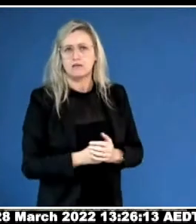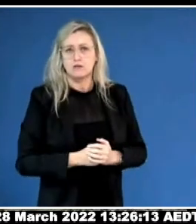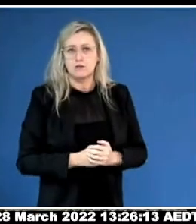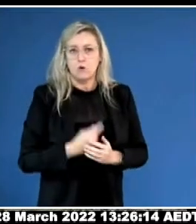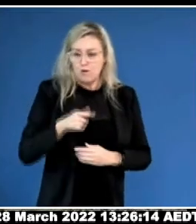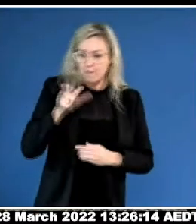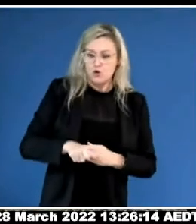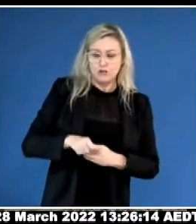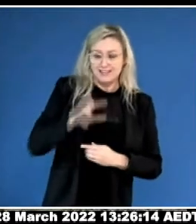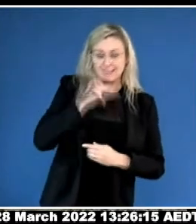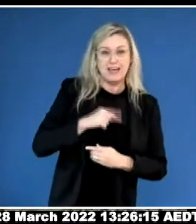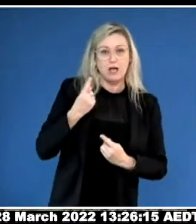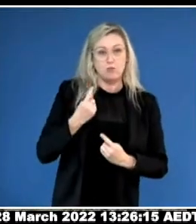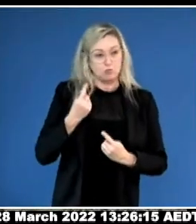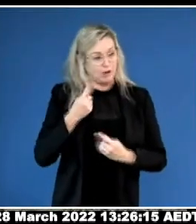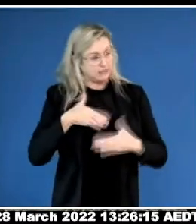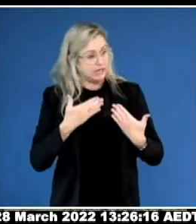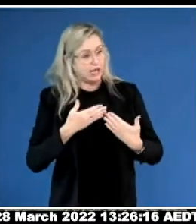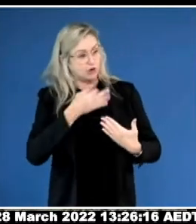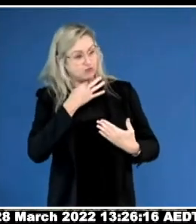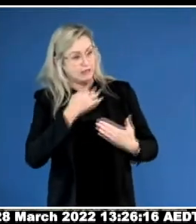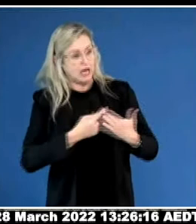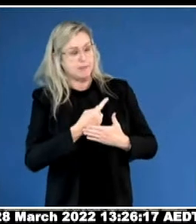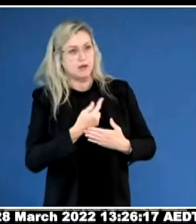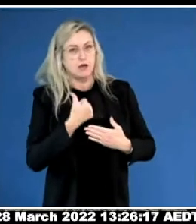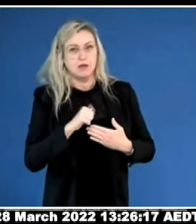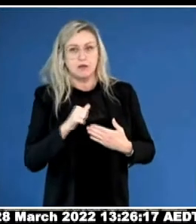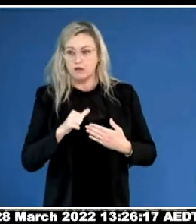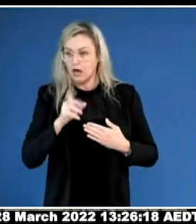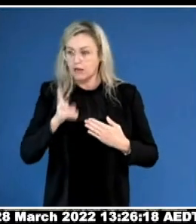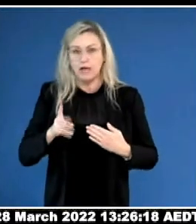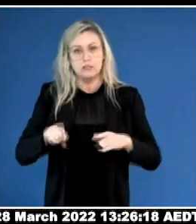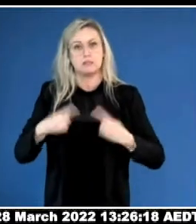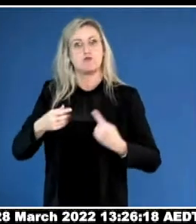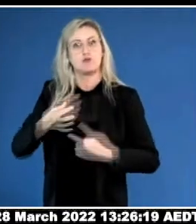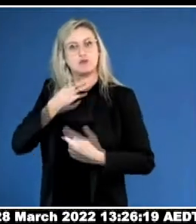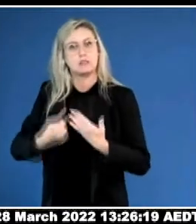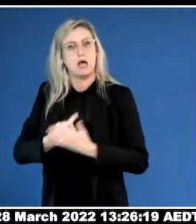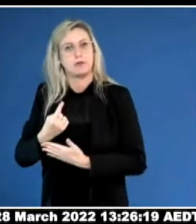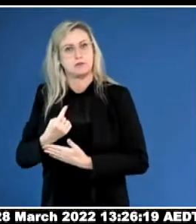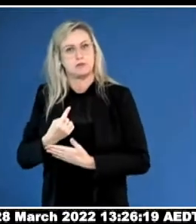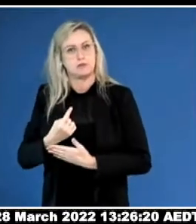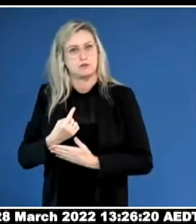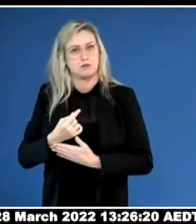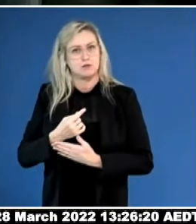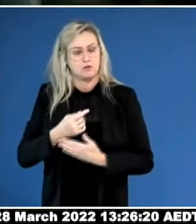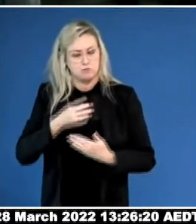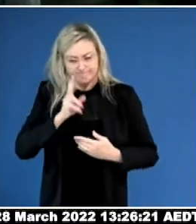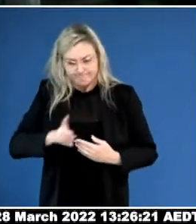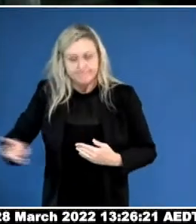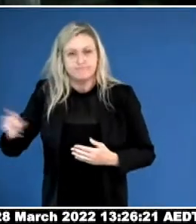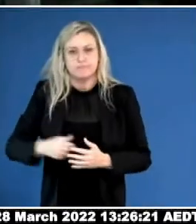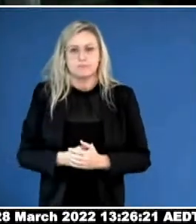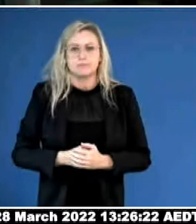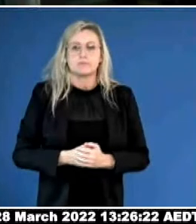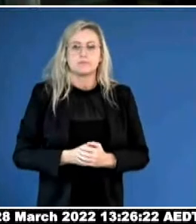week, let alone 12 months. Do any initiatives of this kind need to be, and I'll use that expression, co-designed,